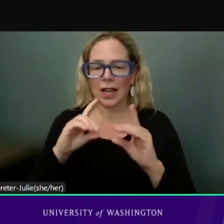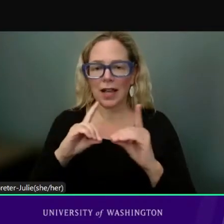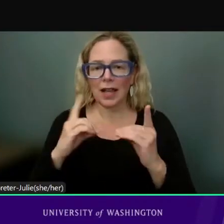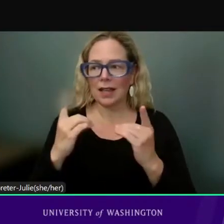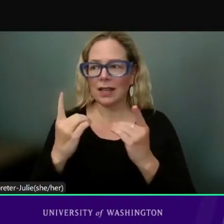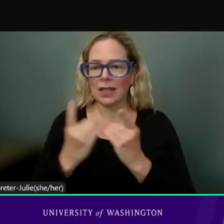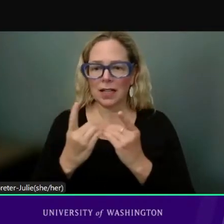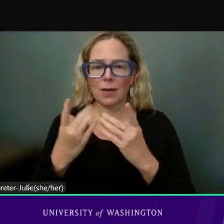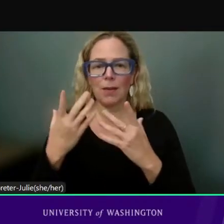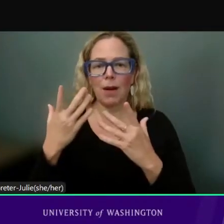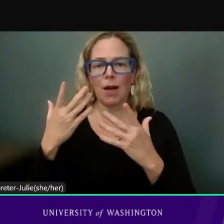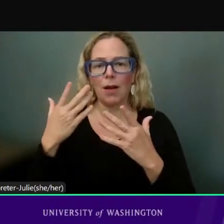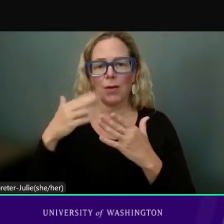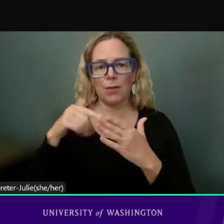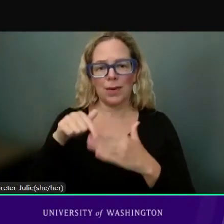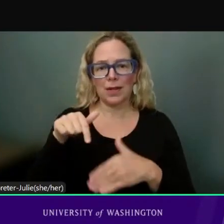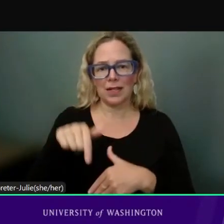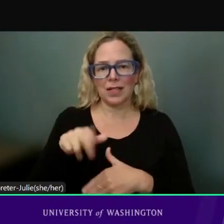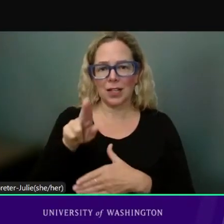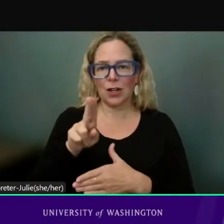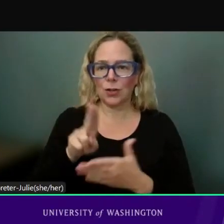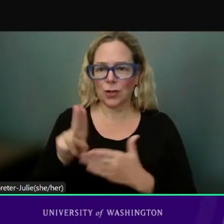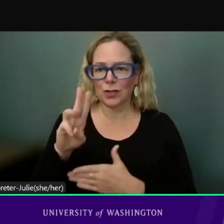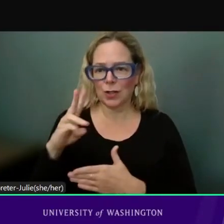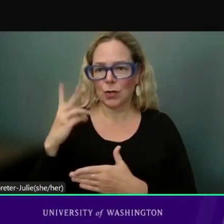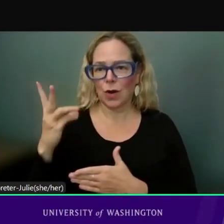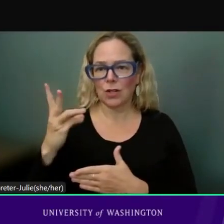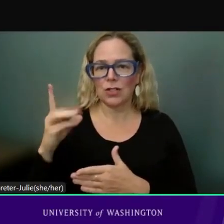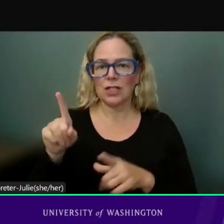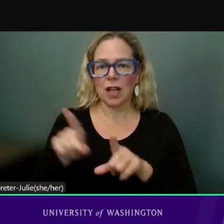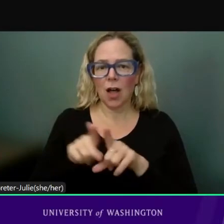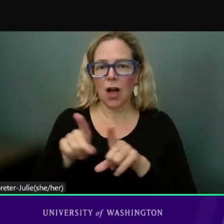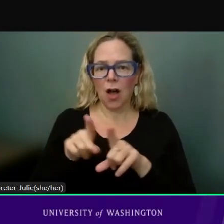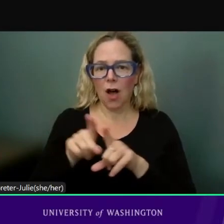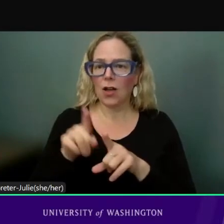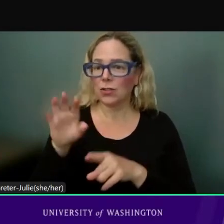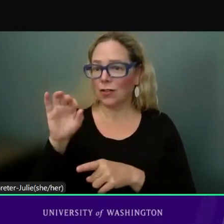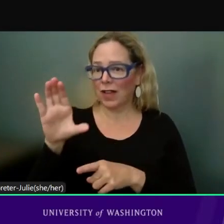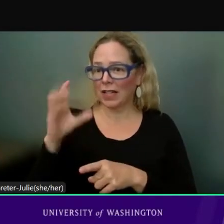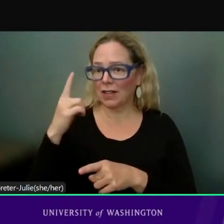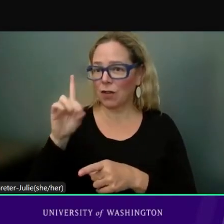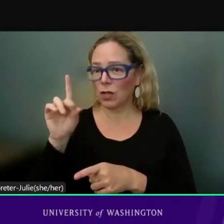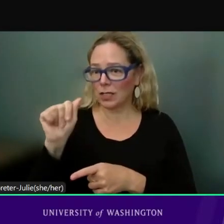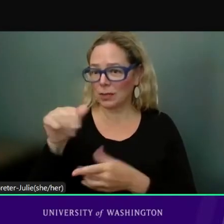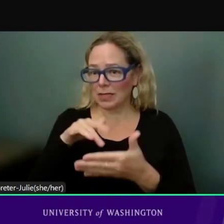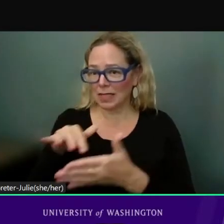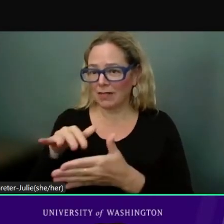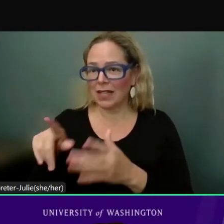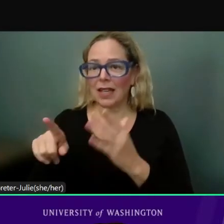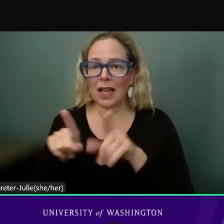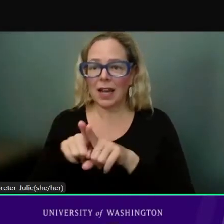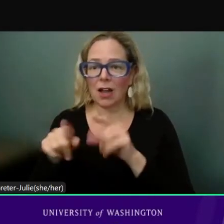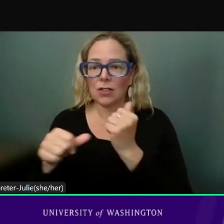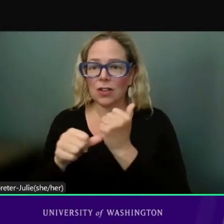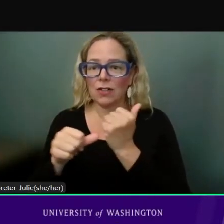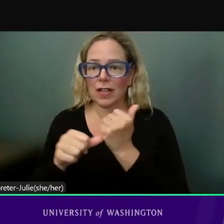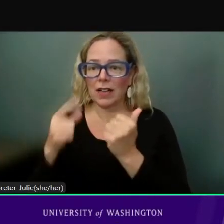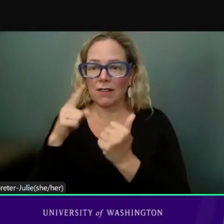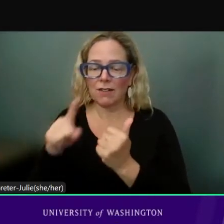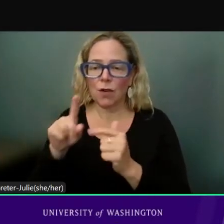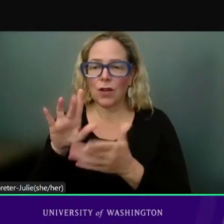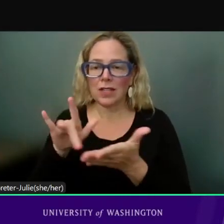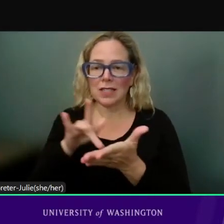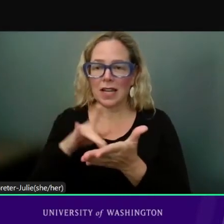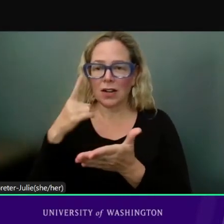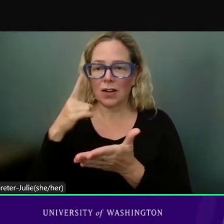Medicine at University of Washington, also core faculty in Disability Studies and a faculty affiliate at the Center for Health Workforce